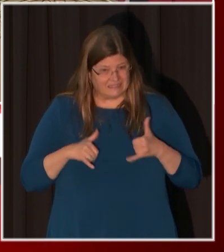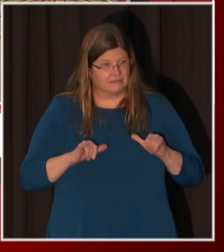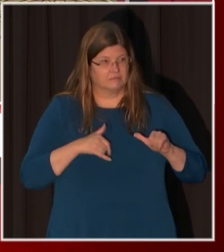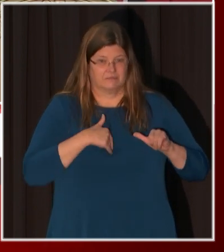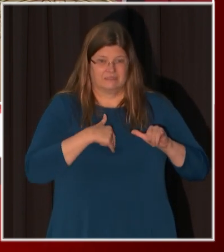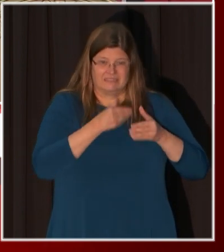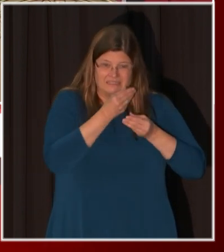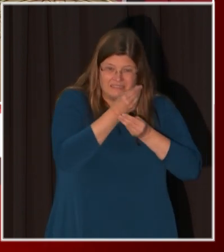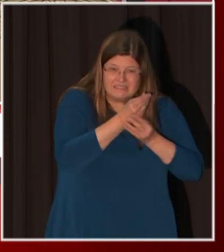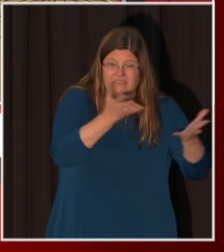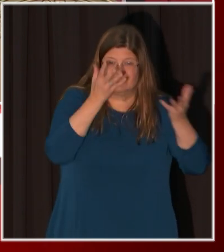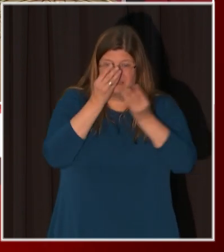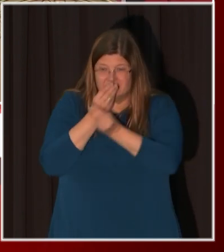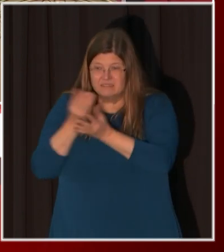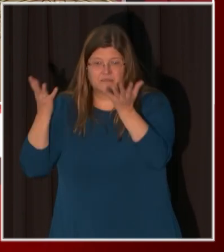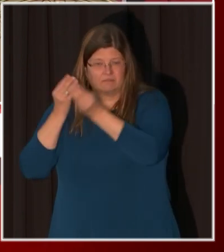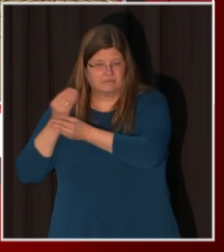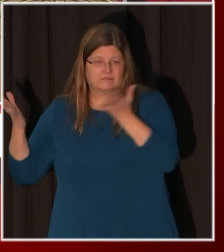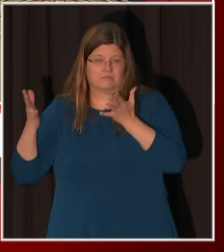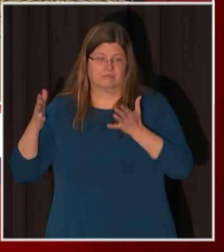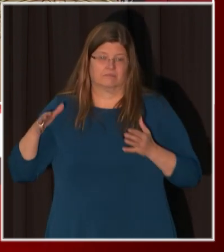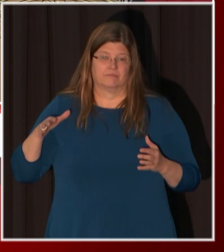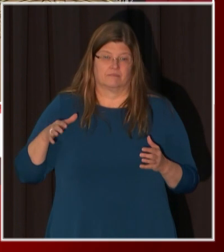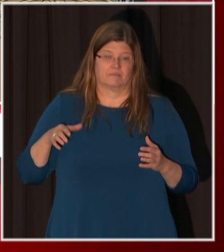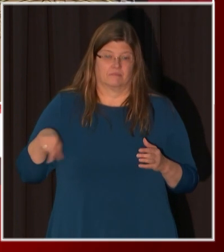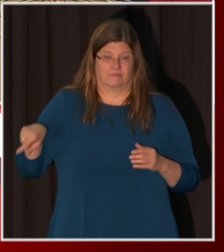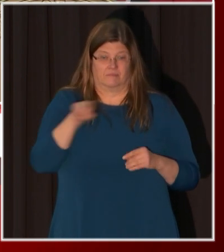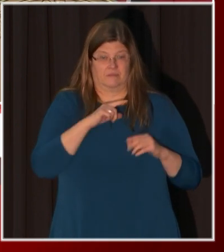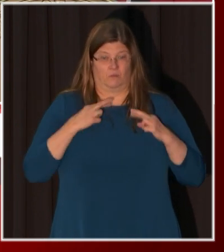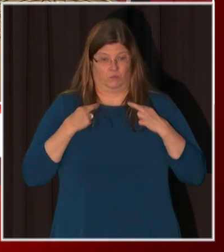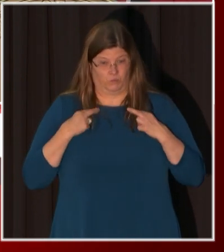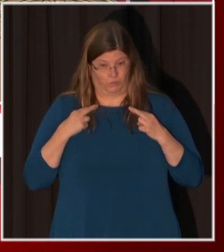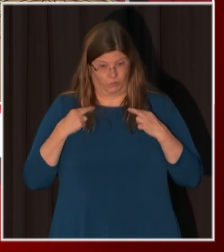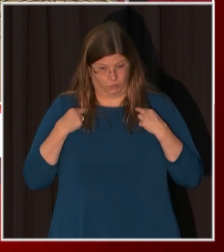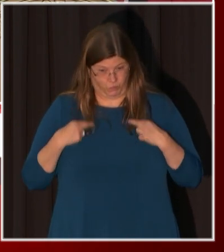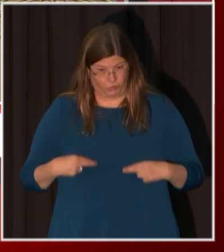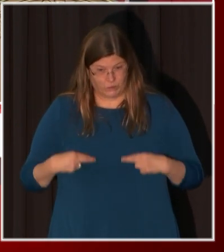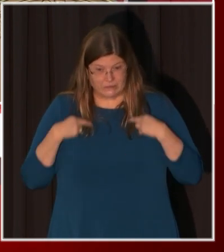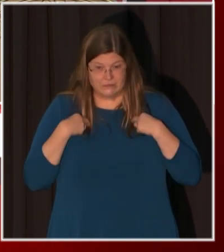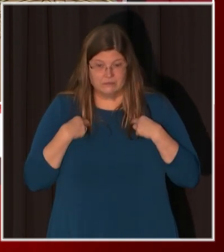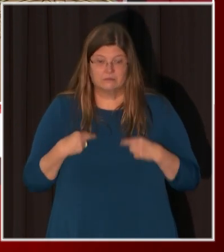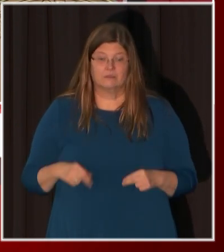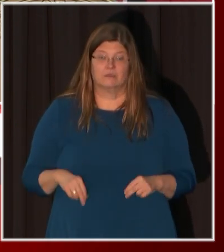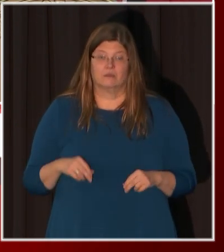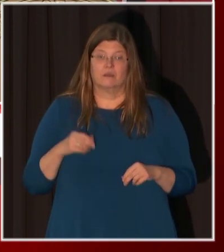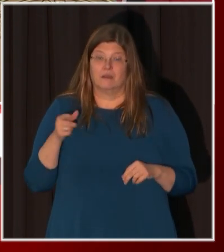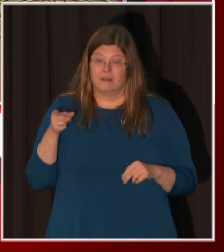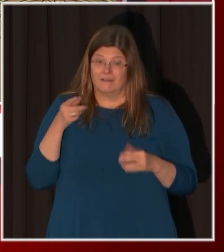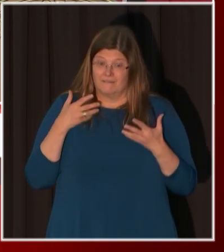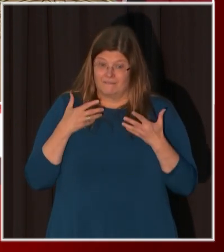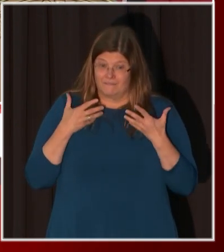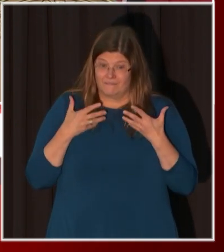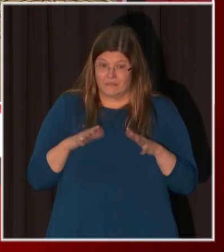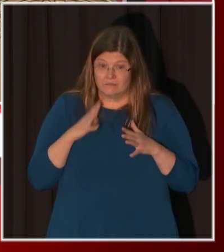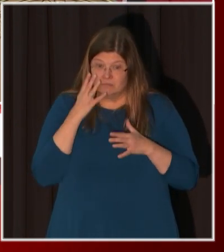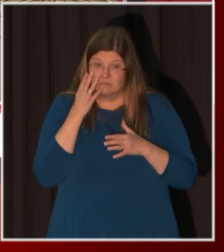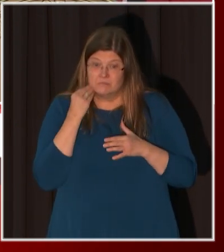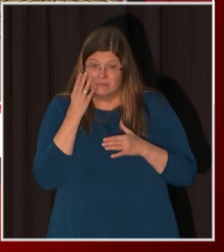DC residents who are having symptoms or who are in a priority group and